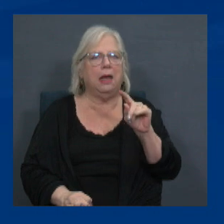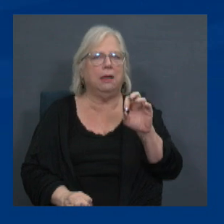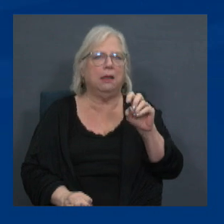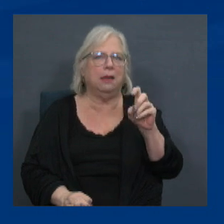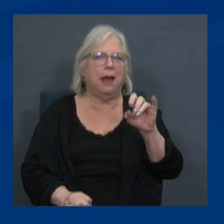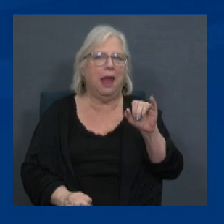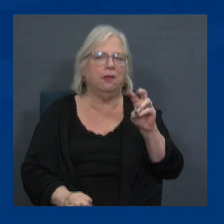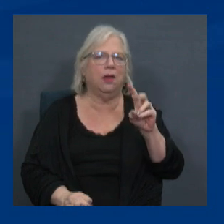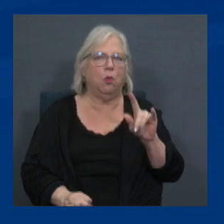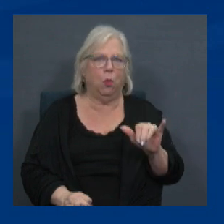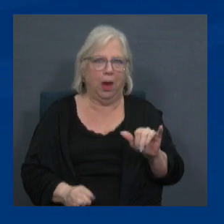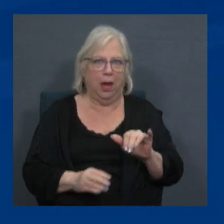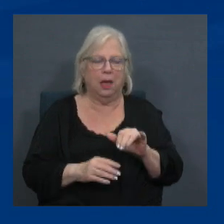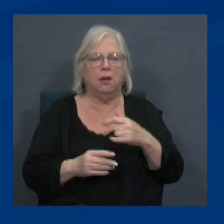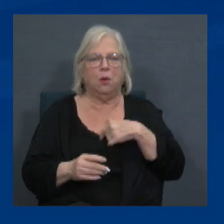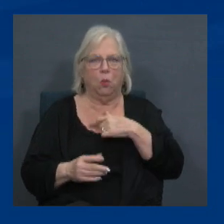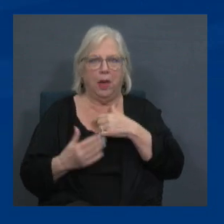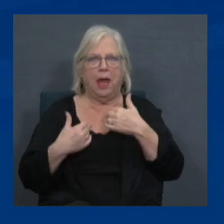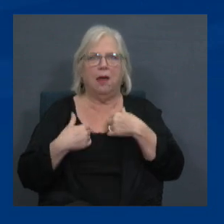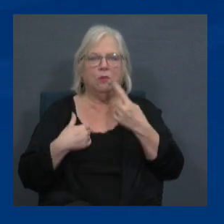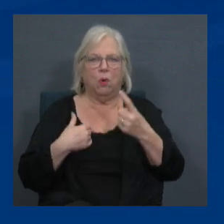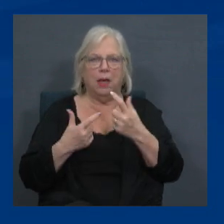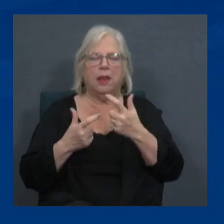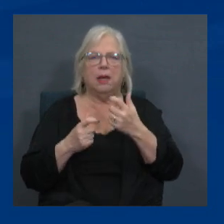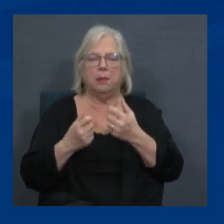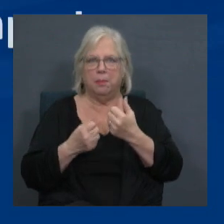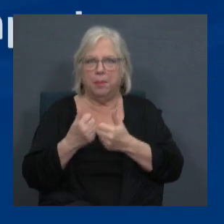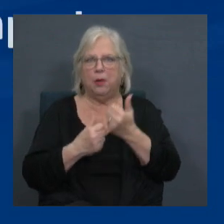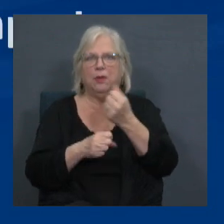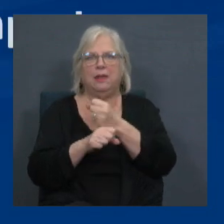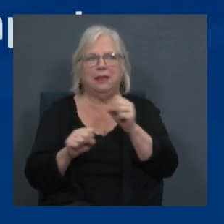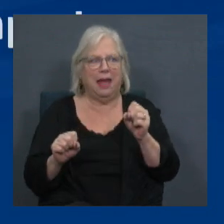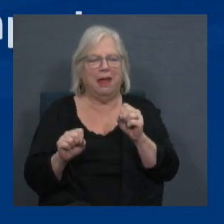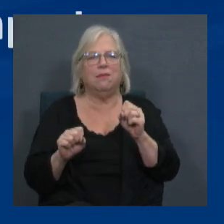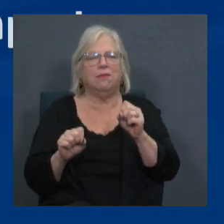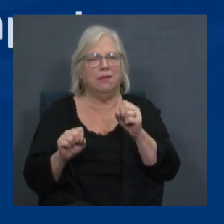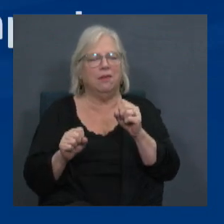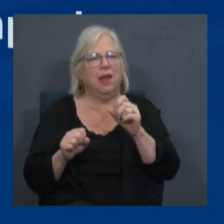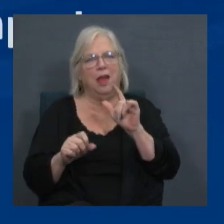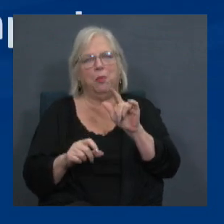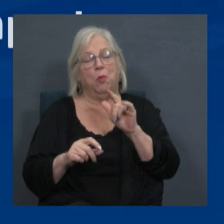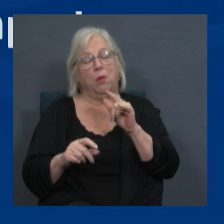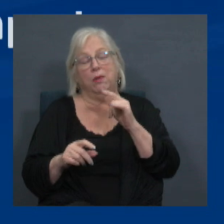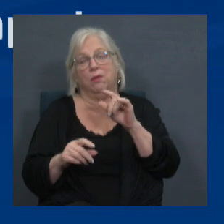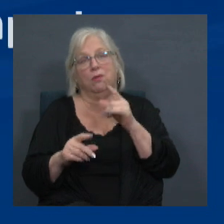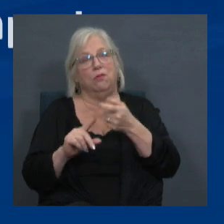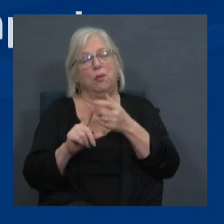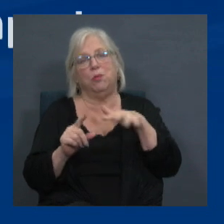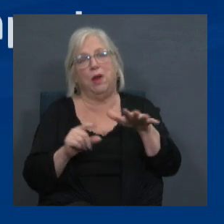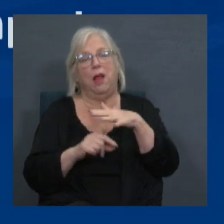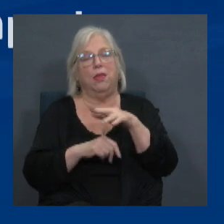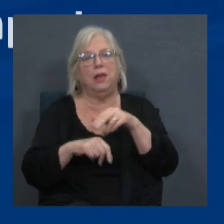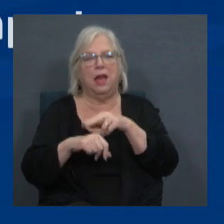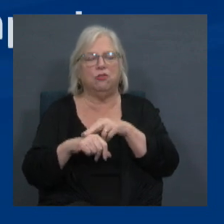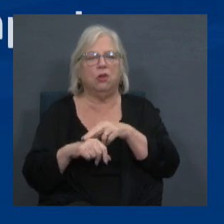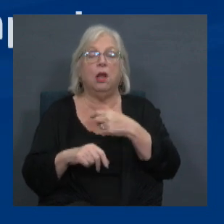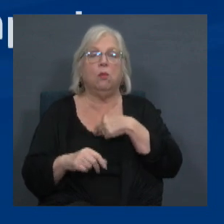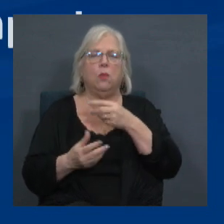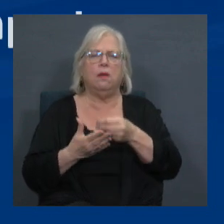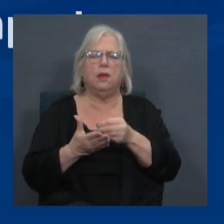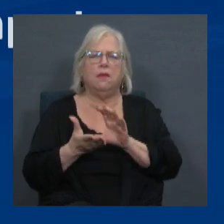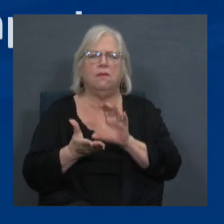of the safest we can have in the nation. The other thing I want to mention is that we've reinvested quite a lot in perhaps some of the